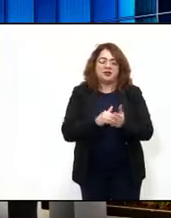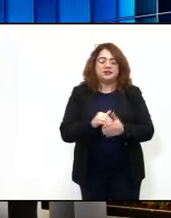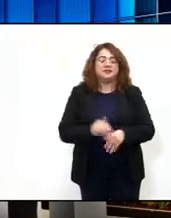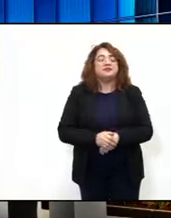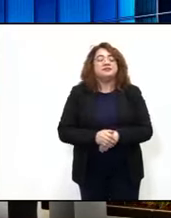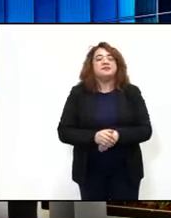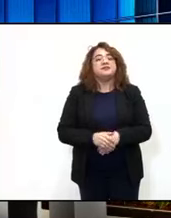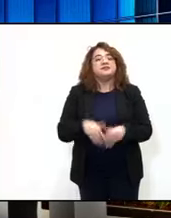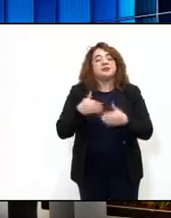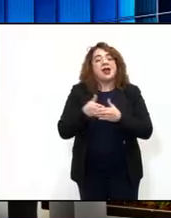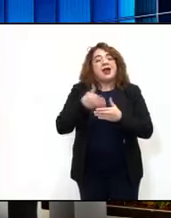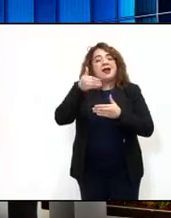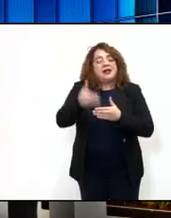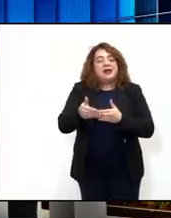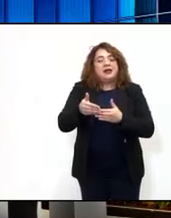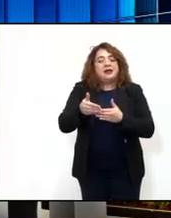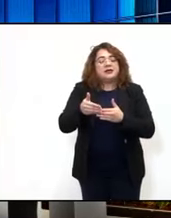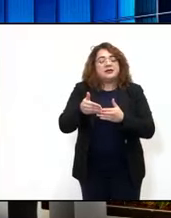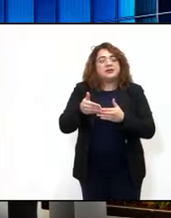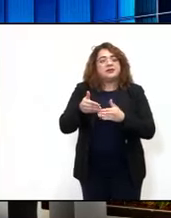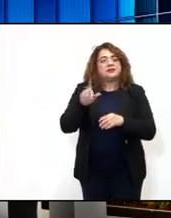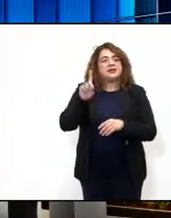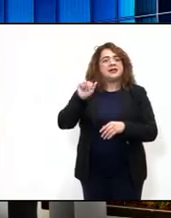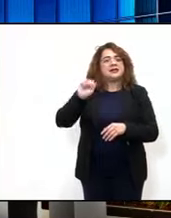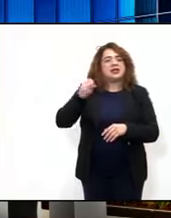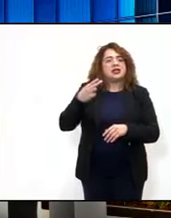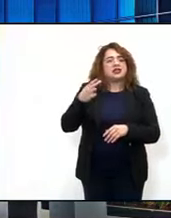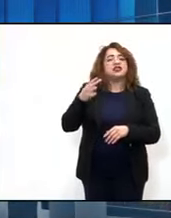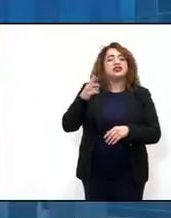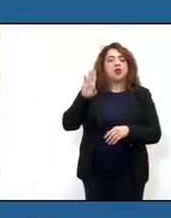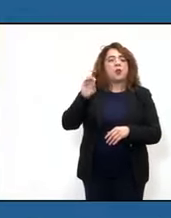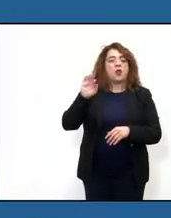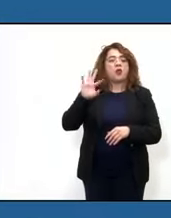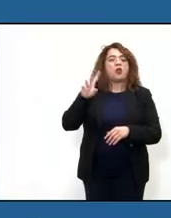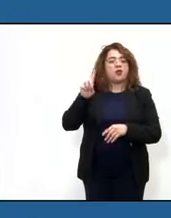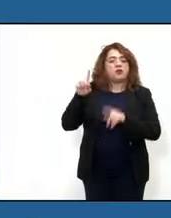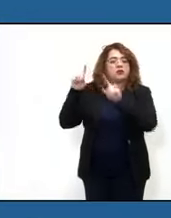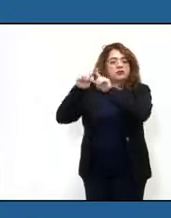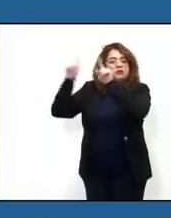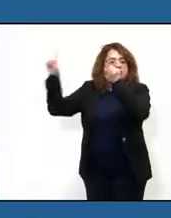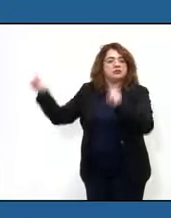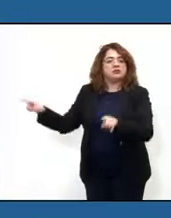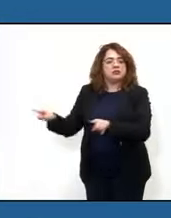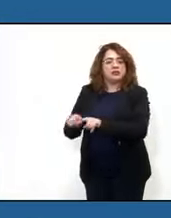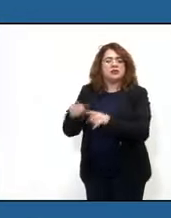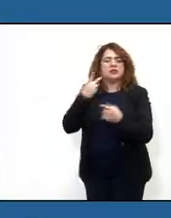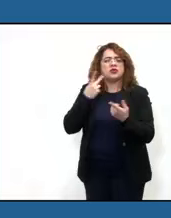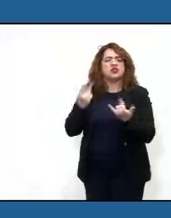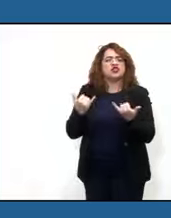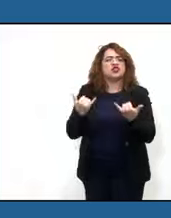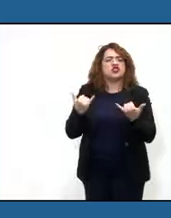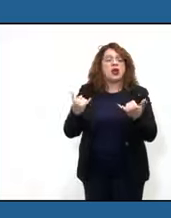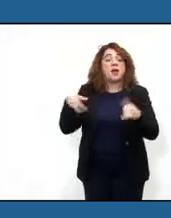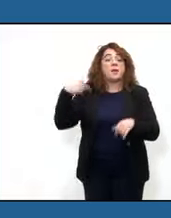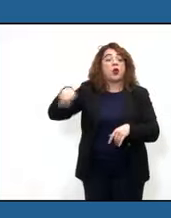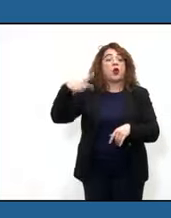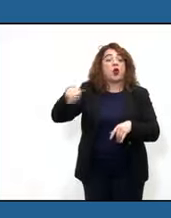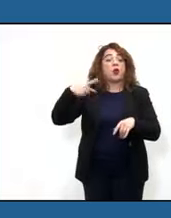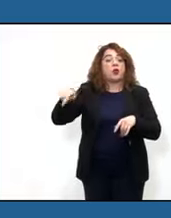portion of the dashboard, you sort of see the trend of how many we're doing each day. And in the purple is our first